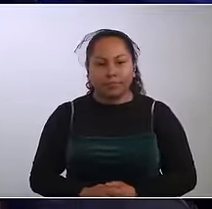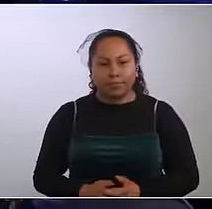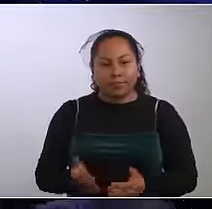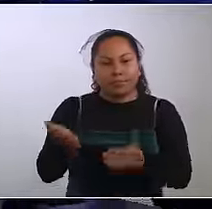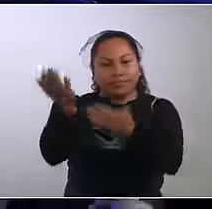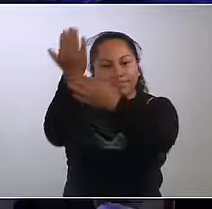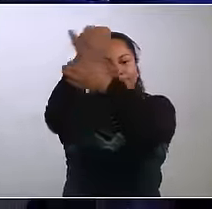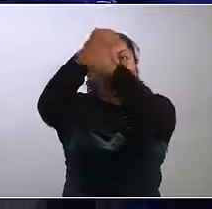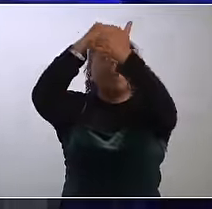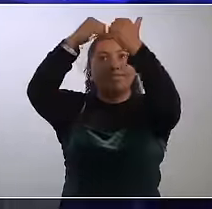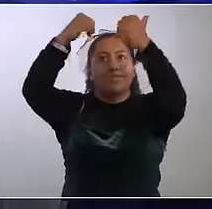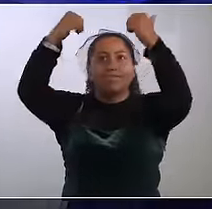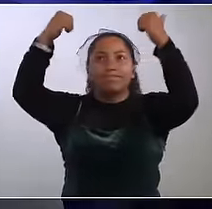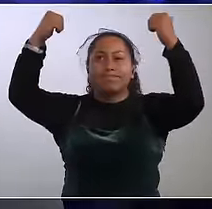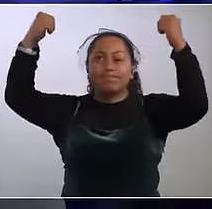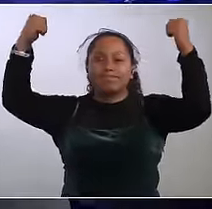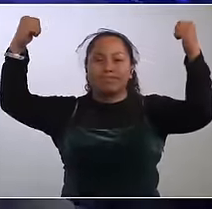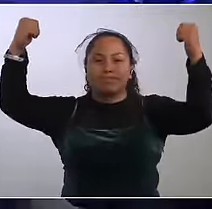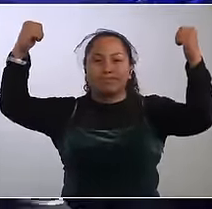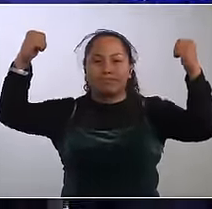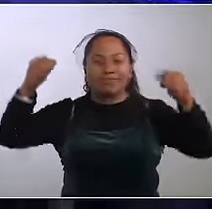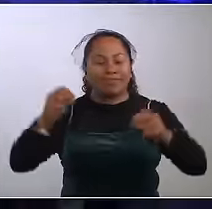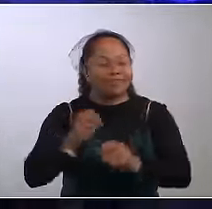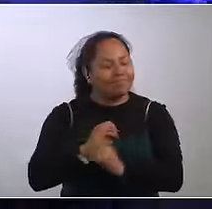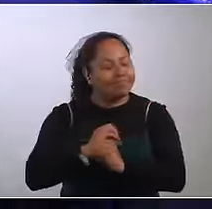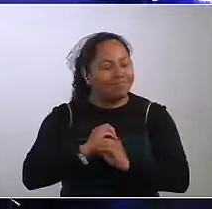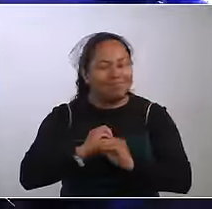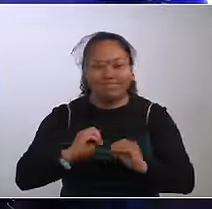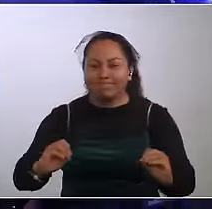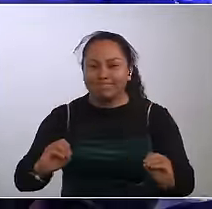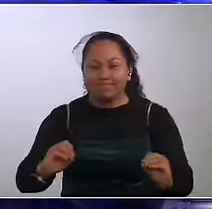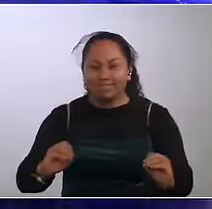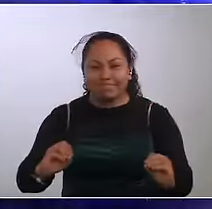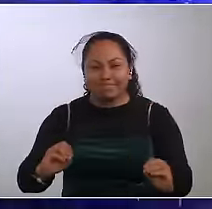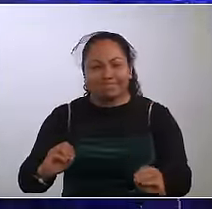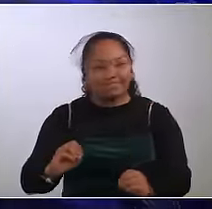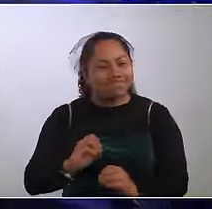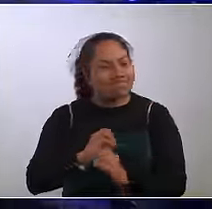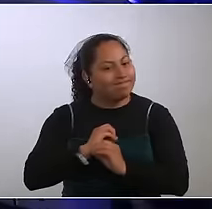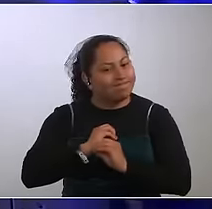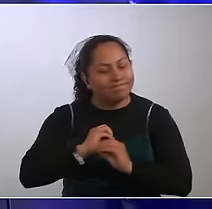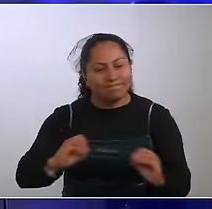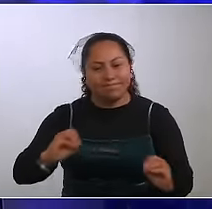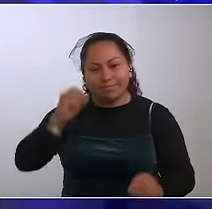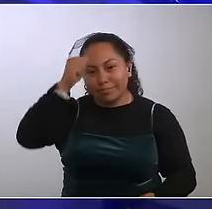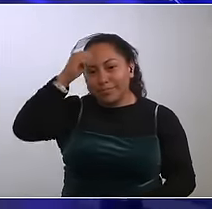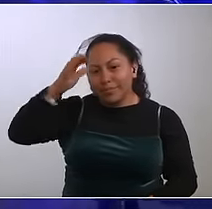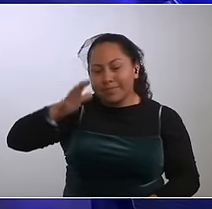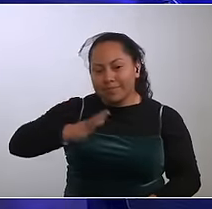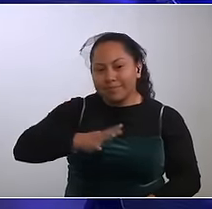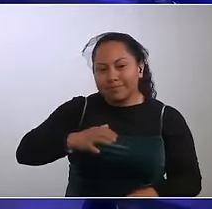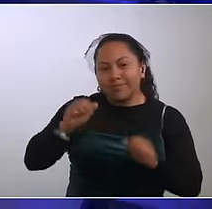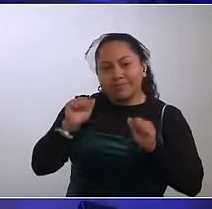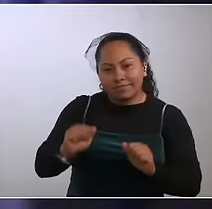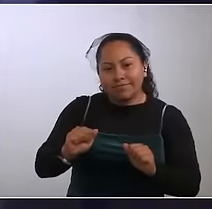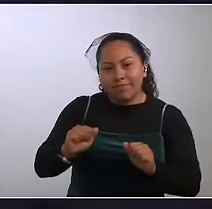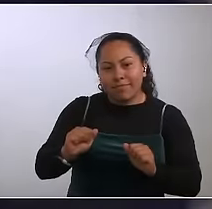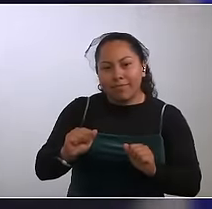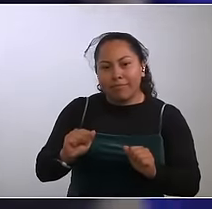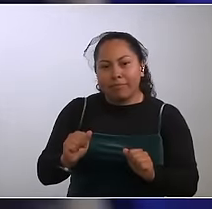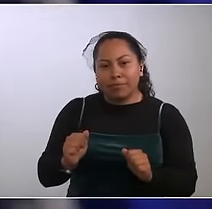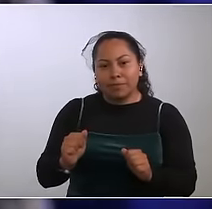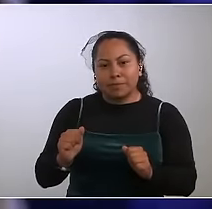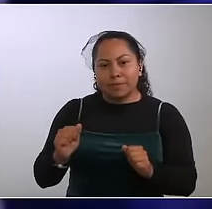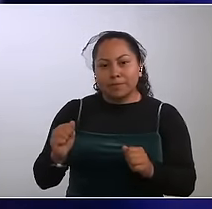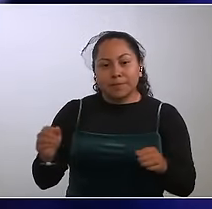been opened. Es una ventana and del cielo no que se ha abierto. There's puede a cerrar. Door that has been opened. Hay puerta que ha sido that abierta. No man can que nadie la